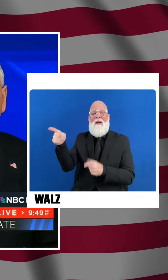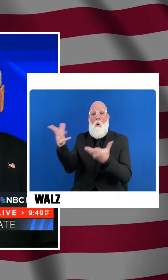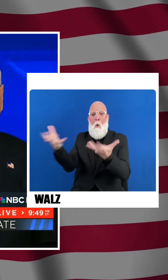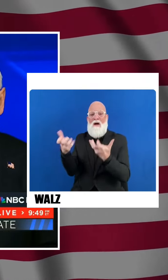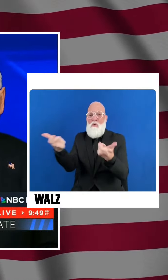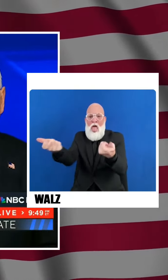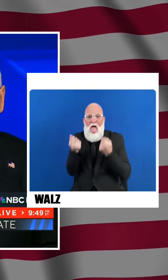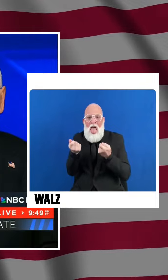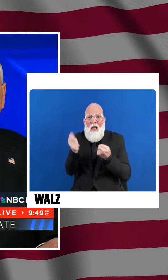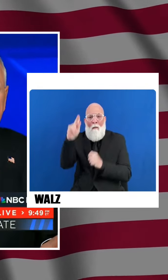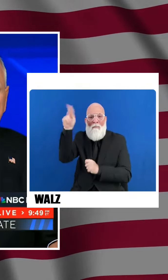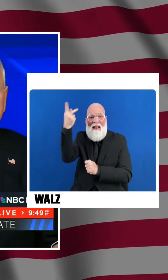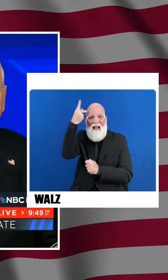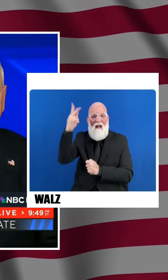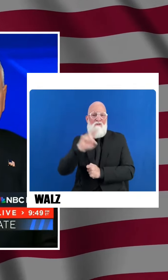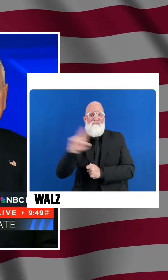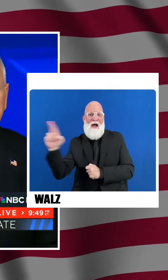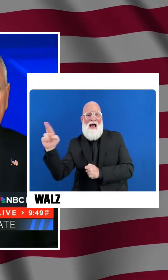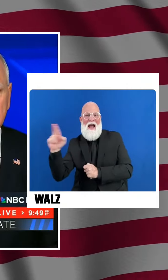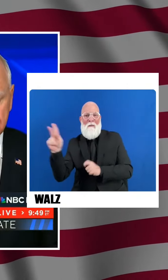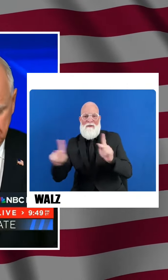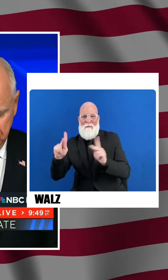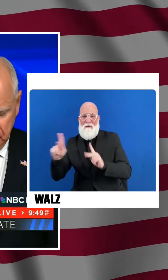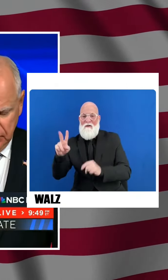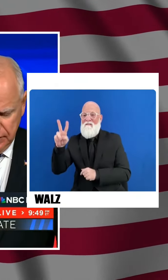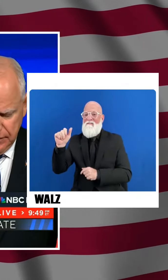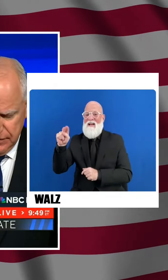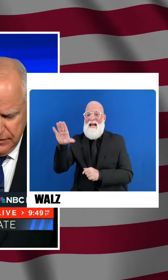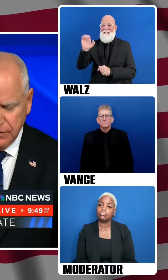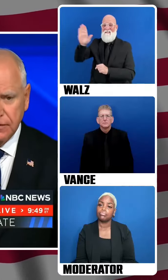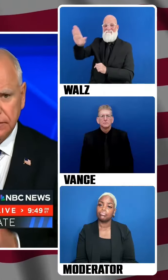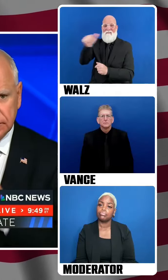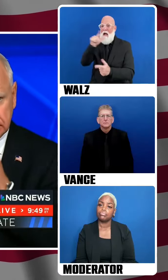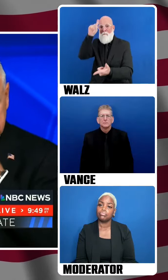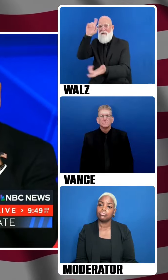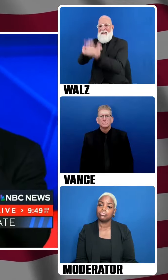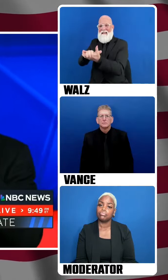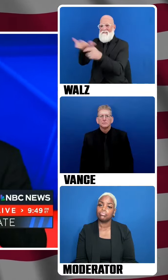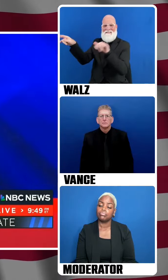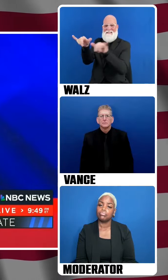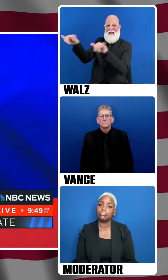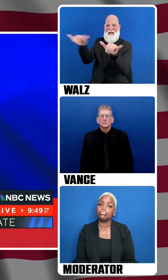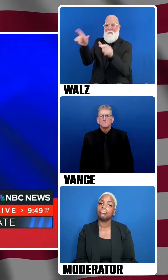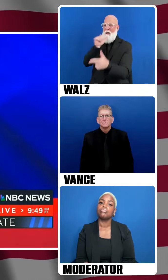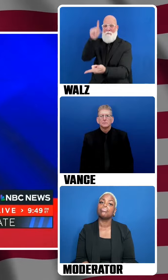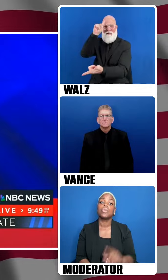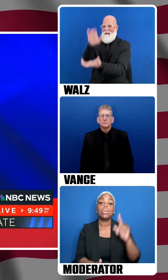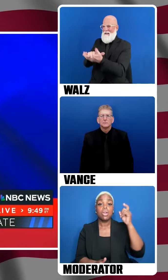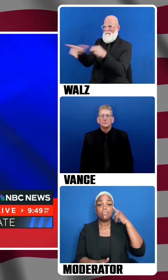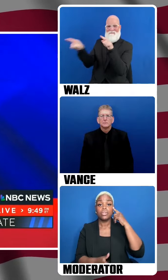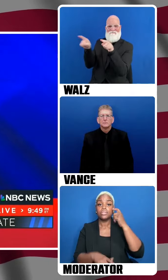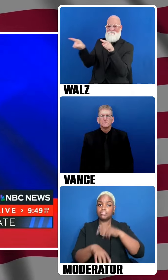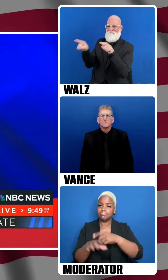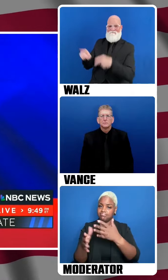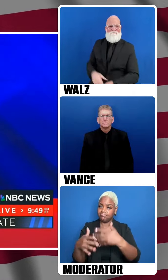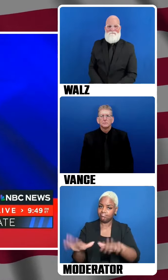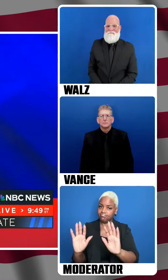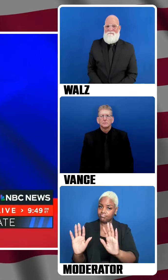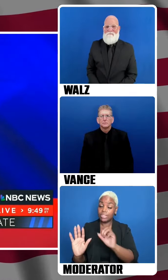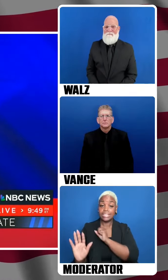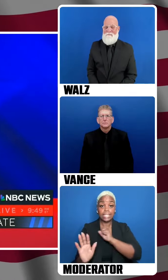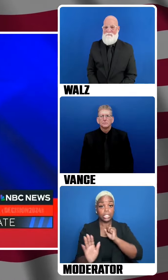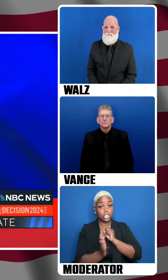His running mate, though, does not, and that's the problem. Governor, your time is up. Senator, let me ask you about that. He mentioned, it was, I think, referring to a national ban.